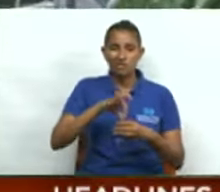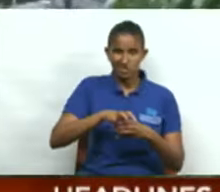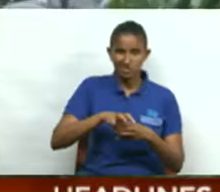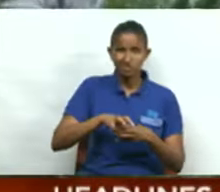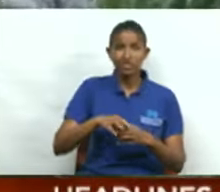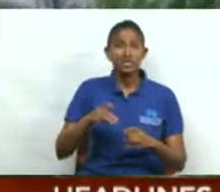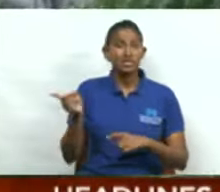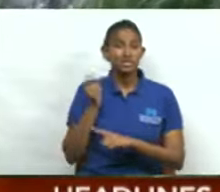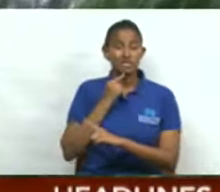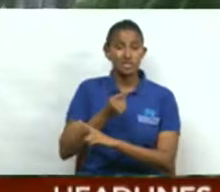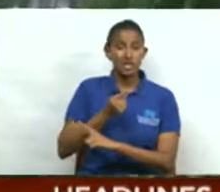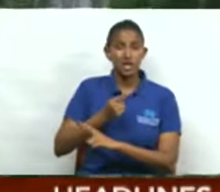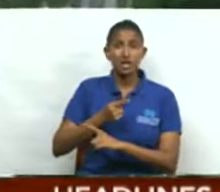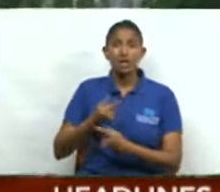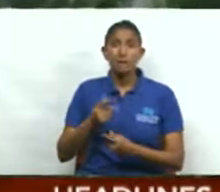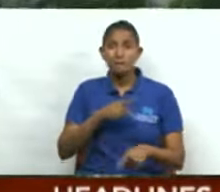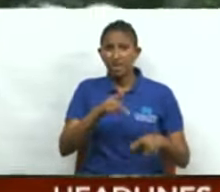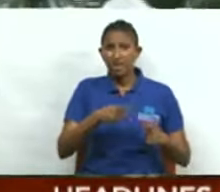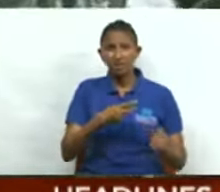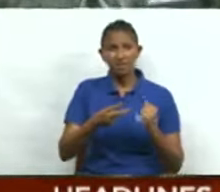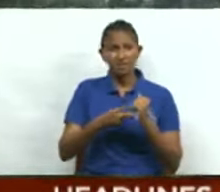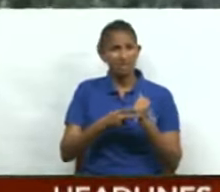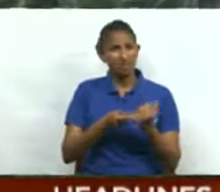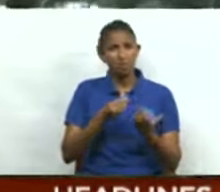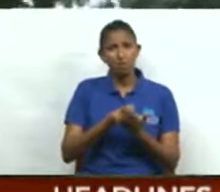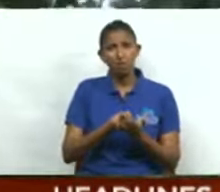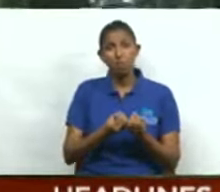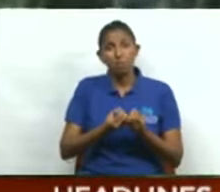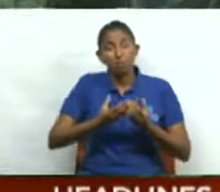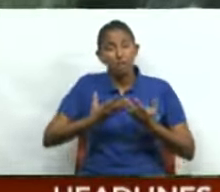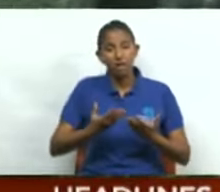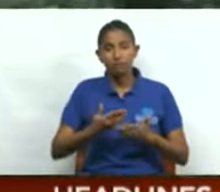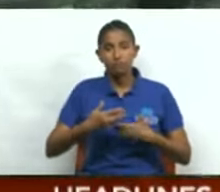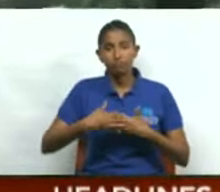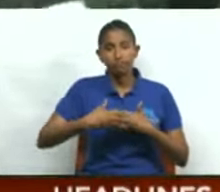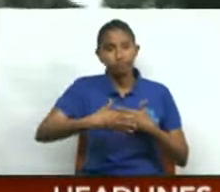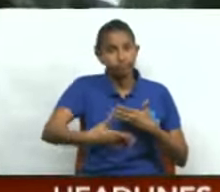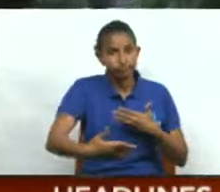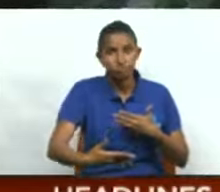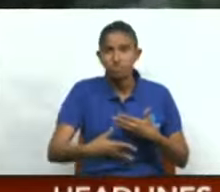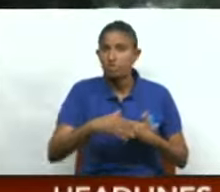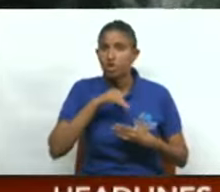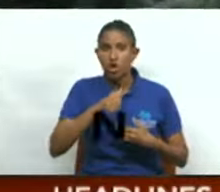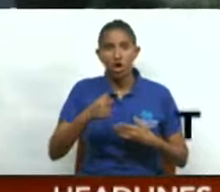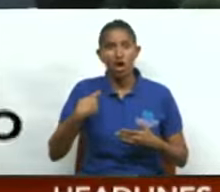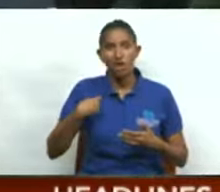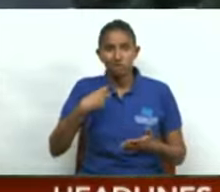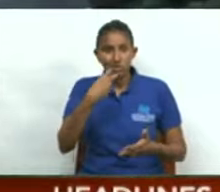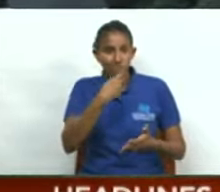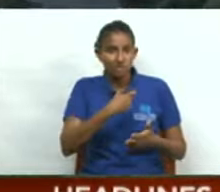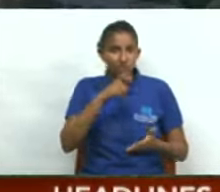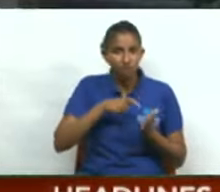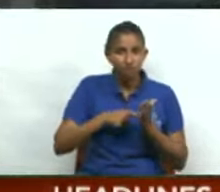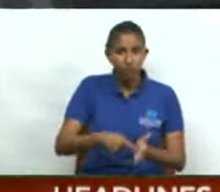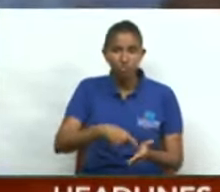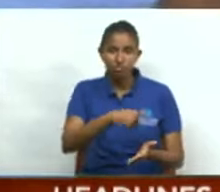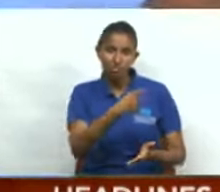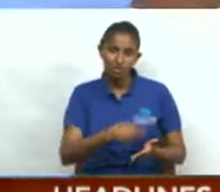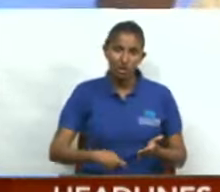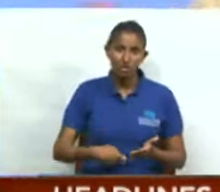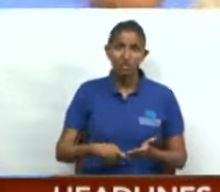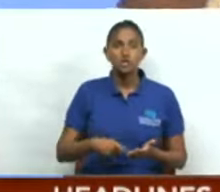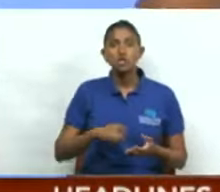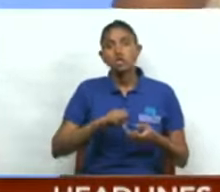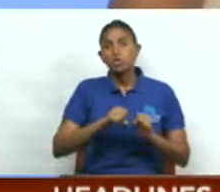years, and suggestions that it could influence the outcome of the 2025 general election are unjustified. I